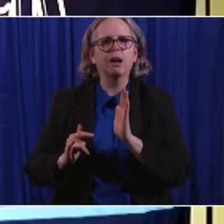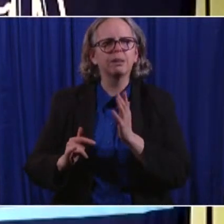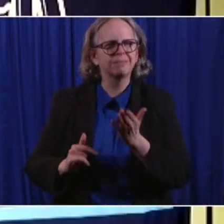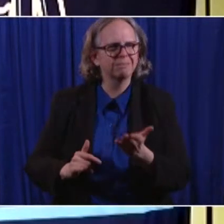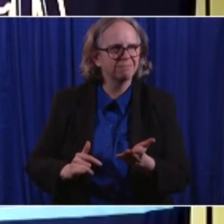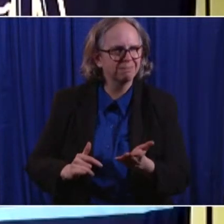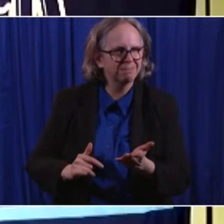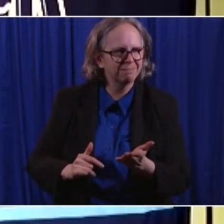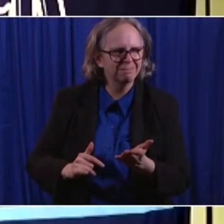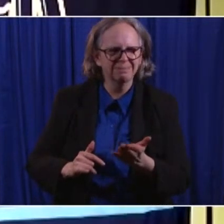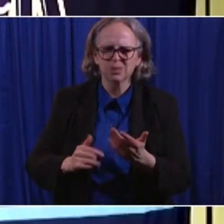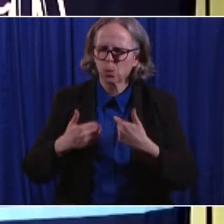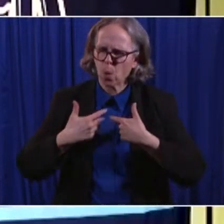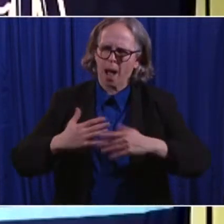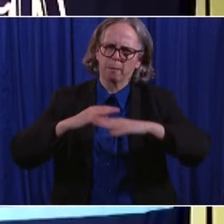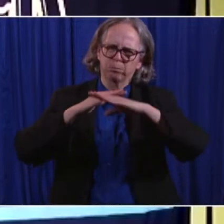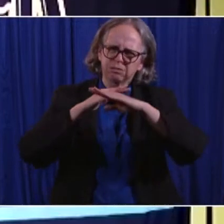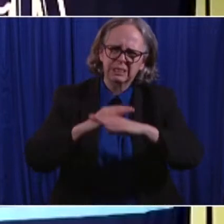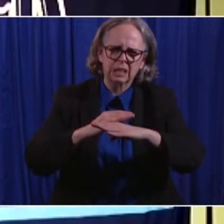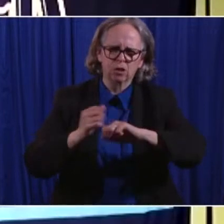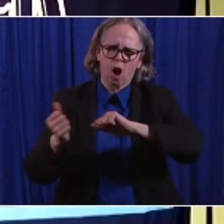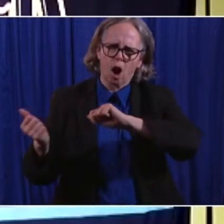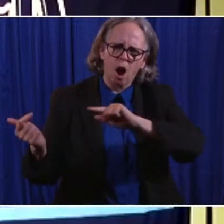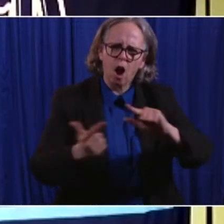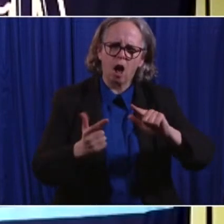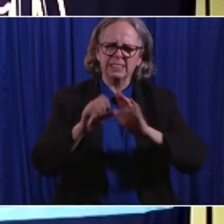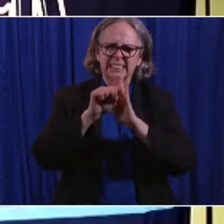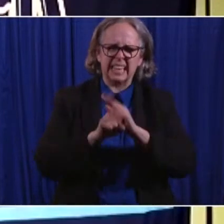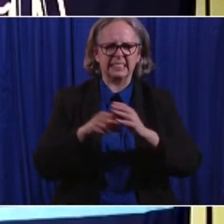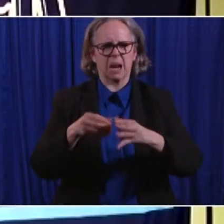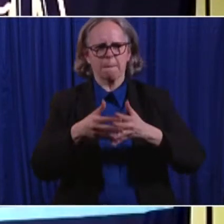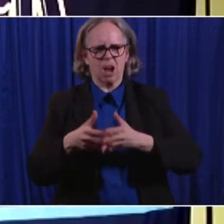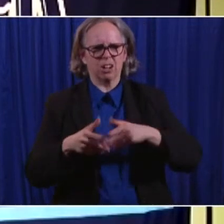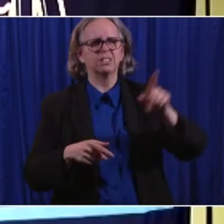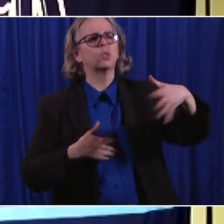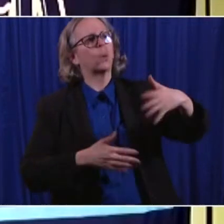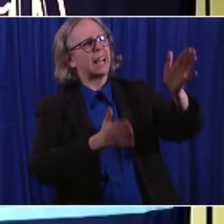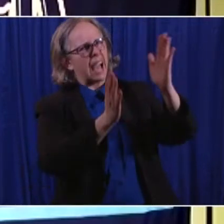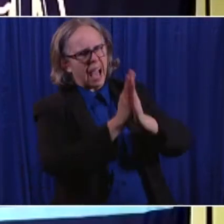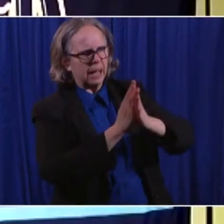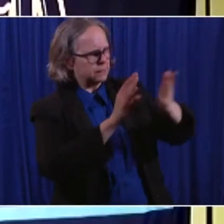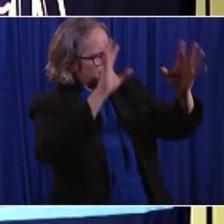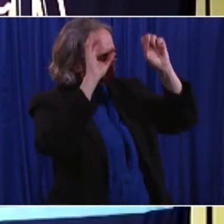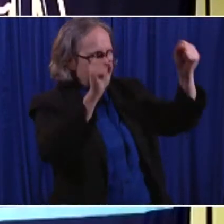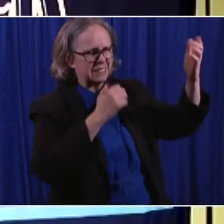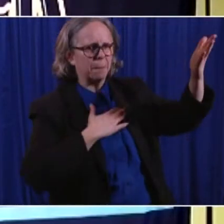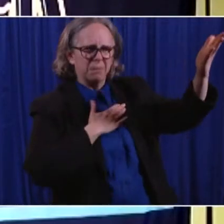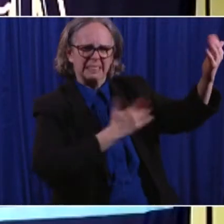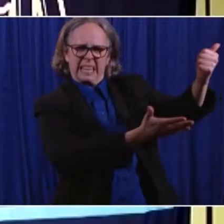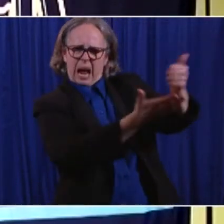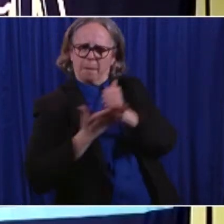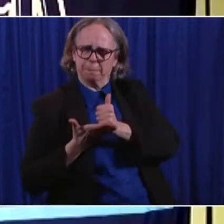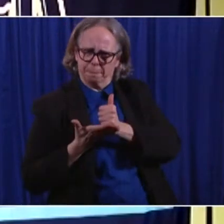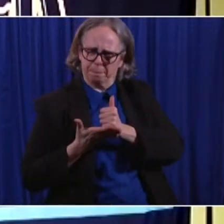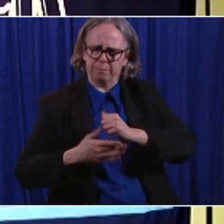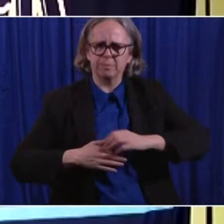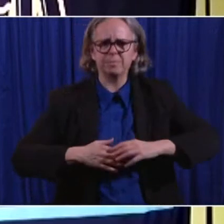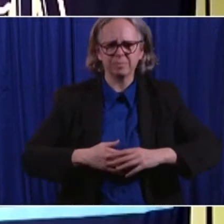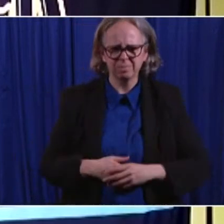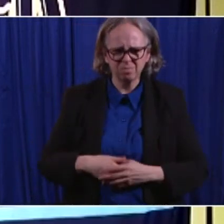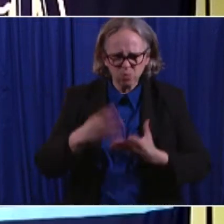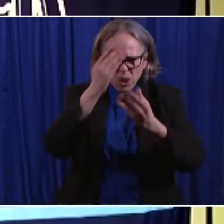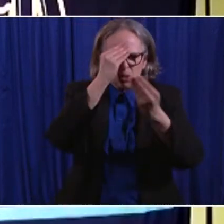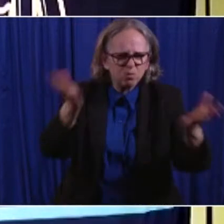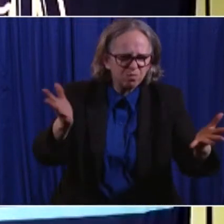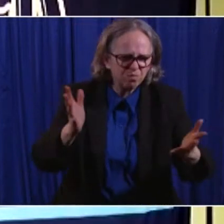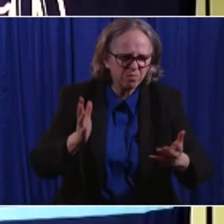having a coordinated effort. And so we've asked President Biden to lead an effort to make that happen. And I just wanted to make sure that the media and